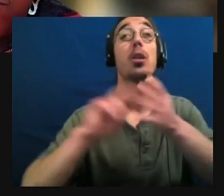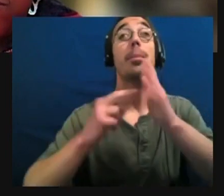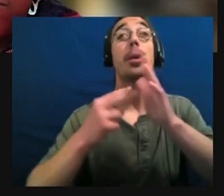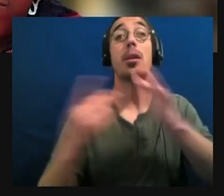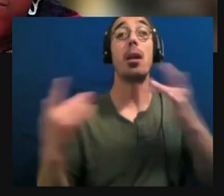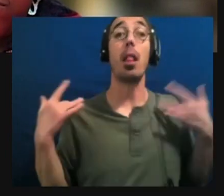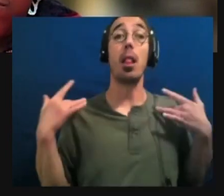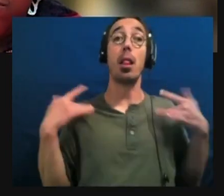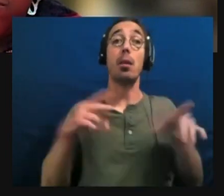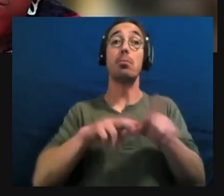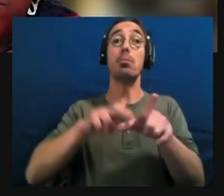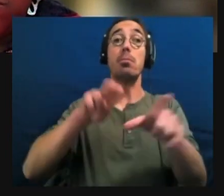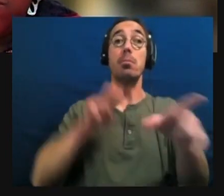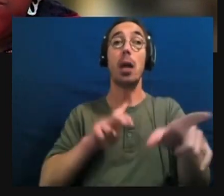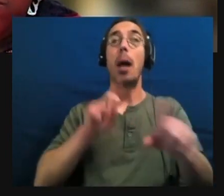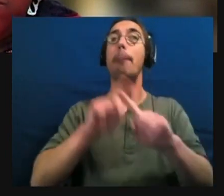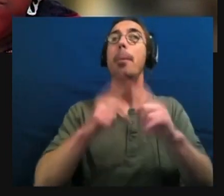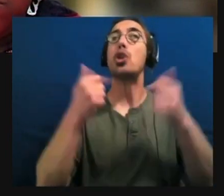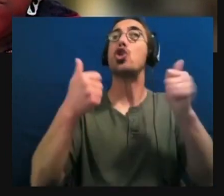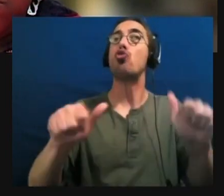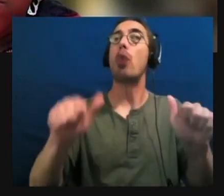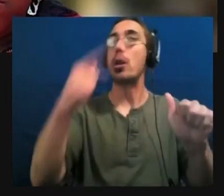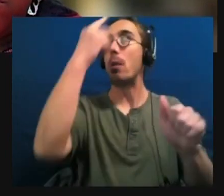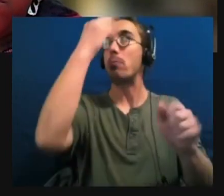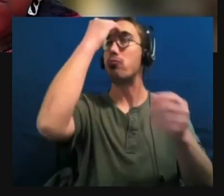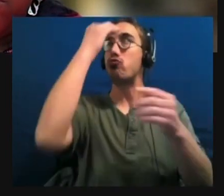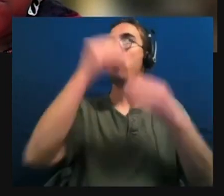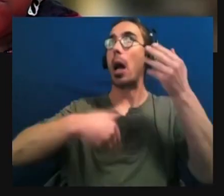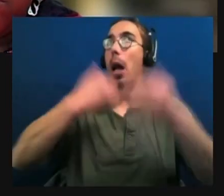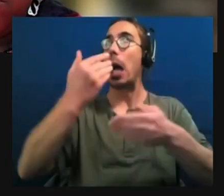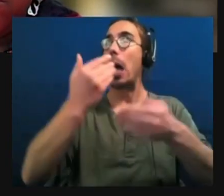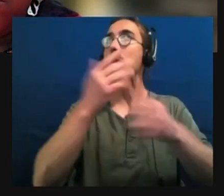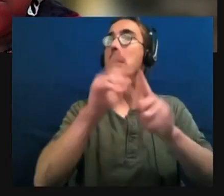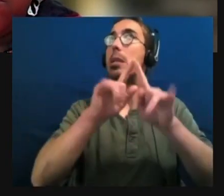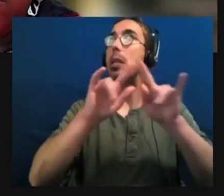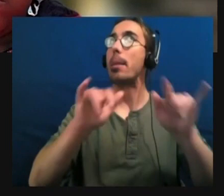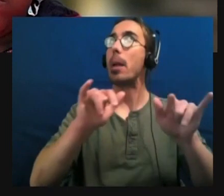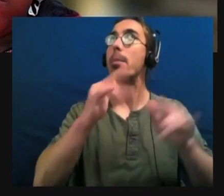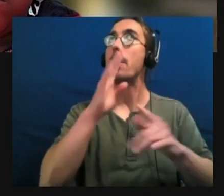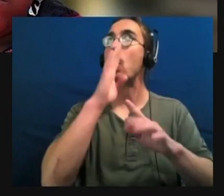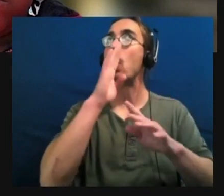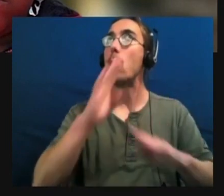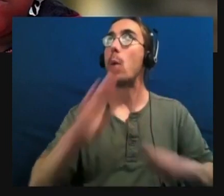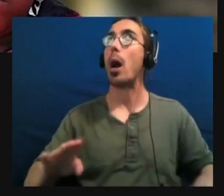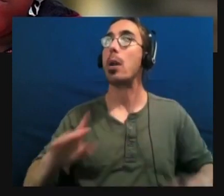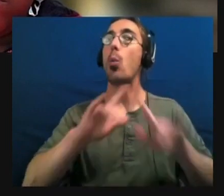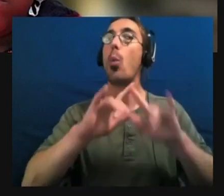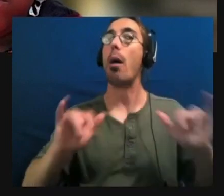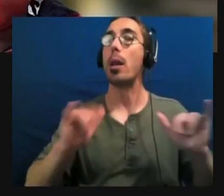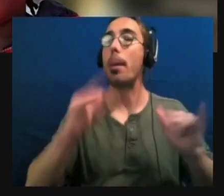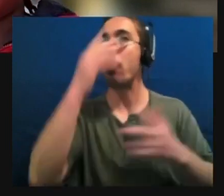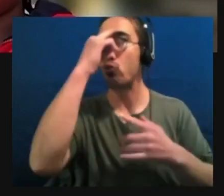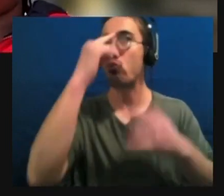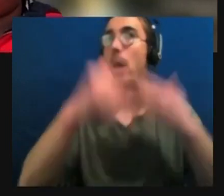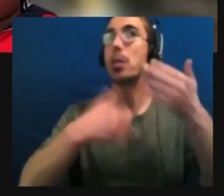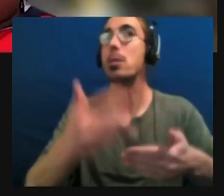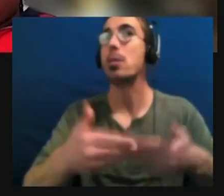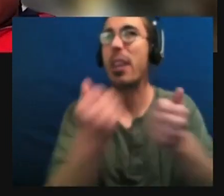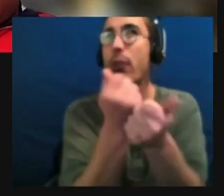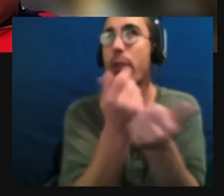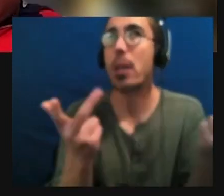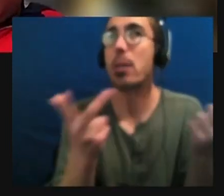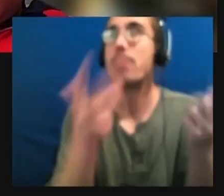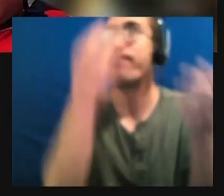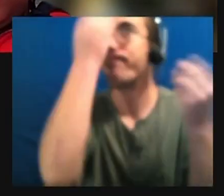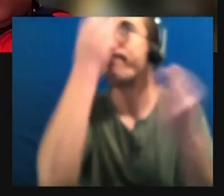just trying to process everything and you have to be quiet to be able to process everything. But I guess